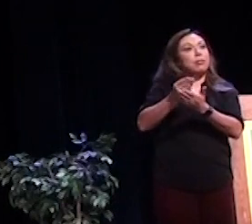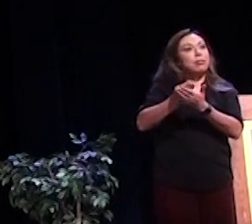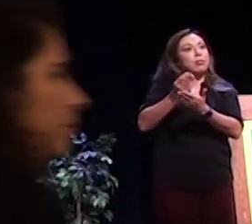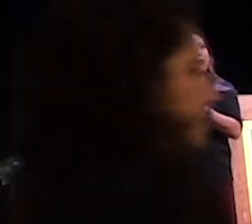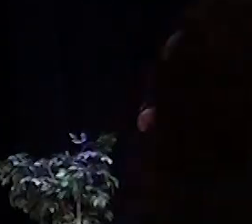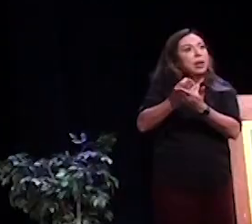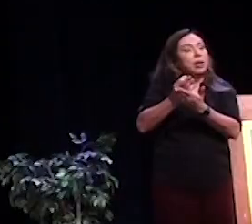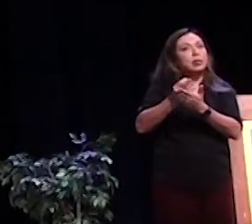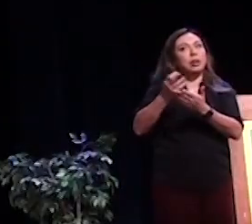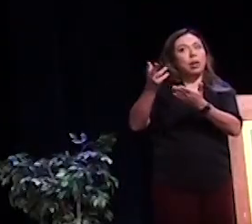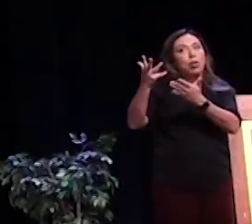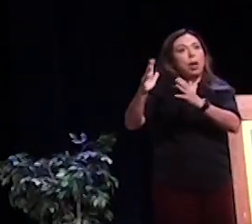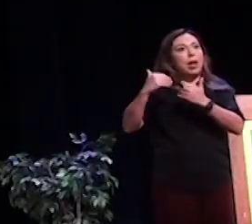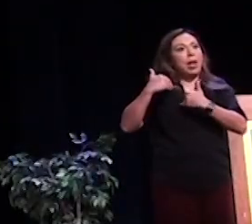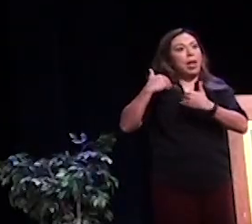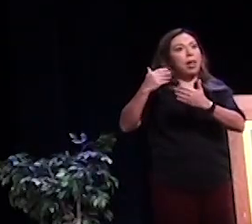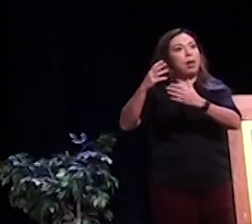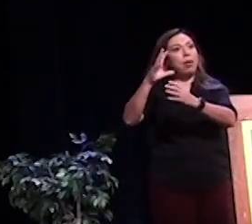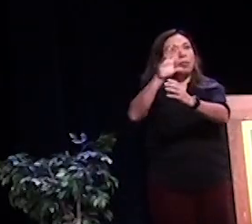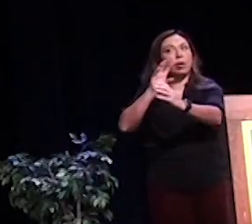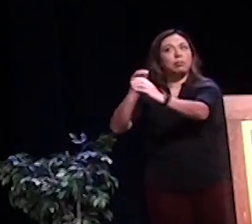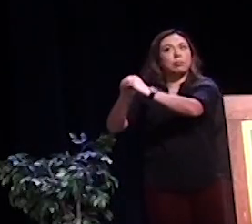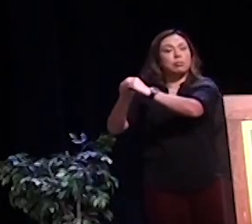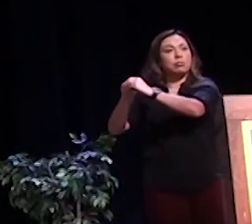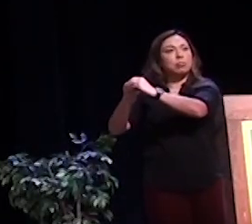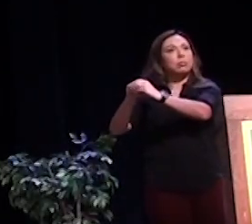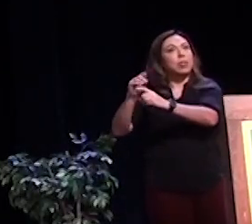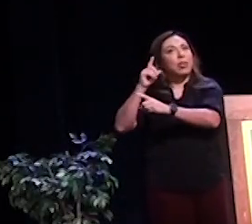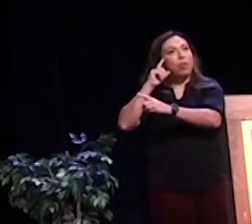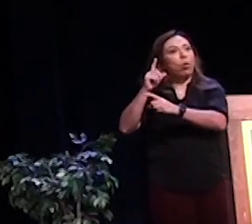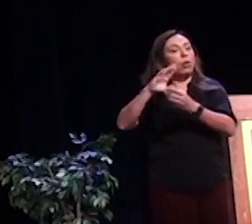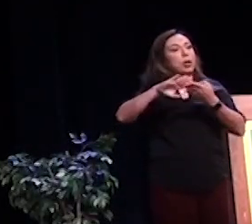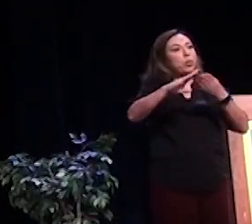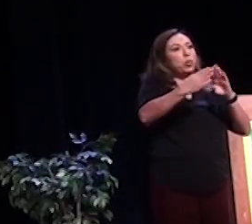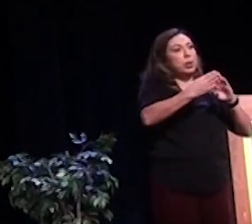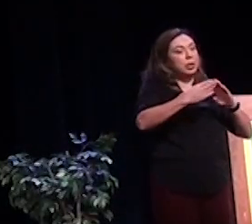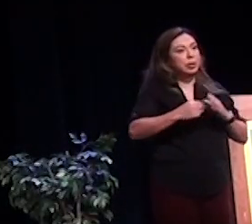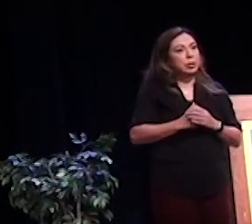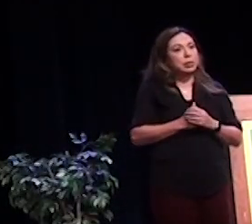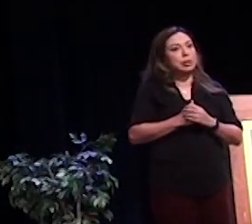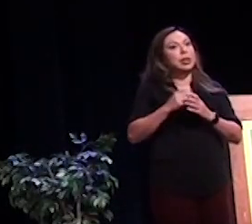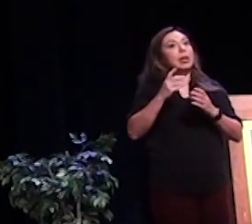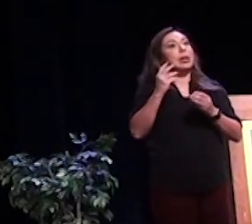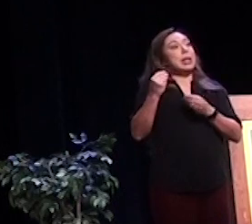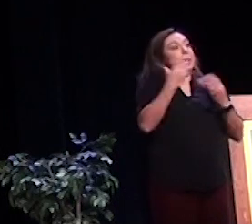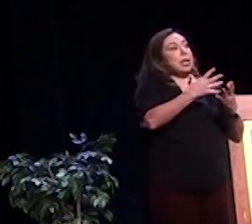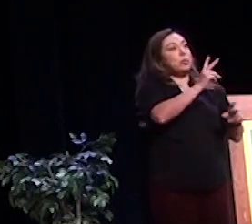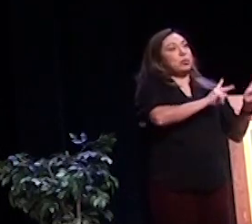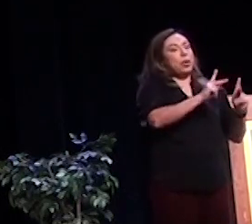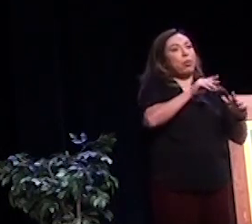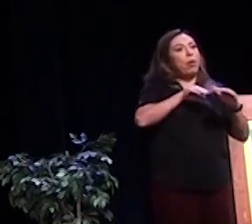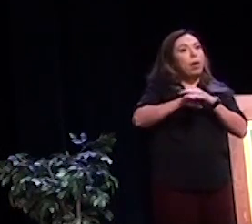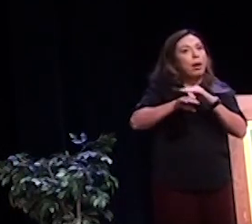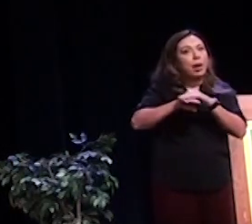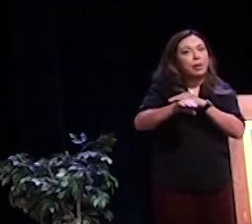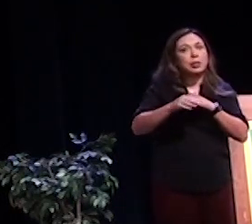set aside for low-income communities. It gives them access